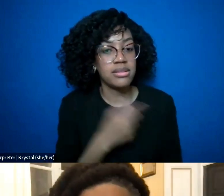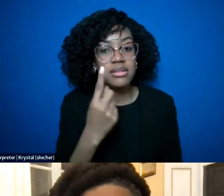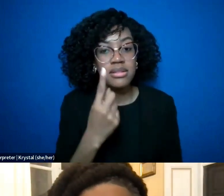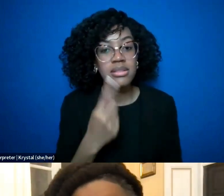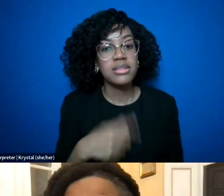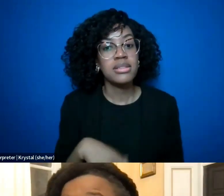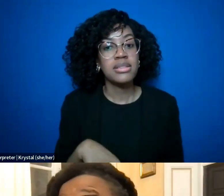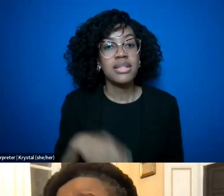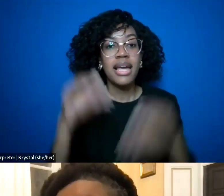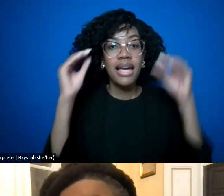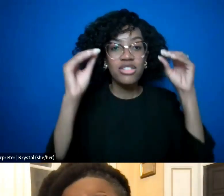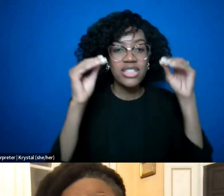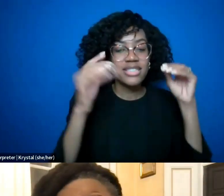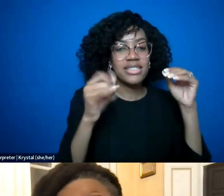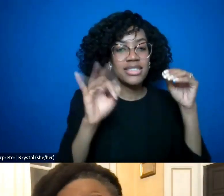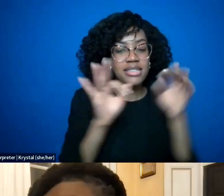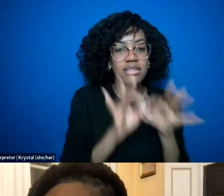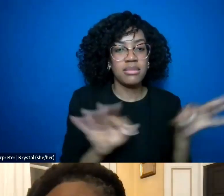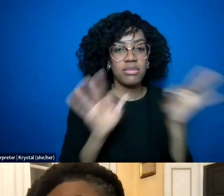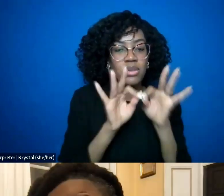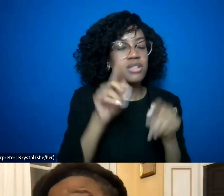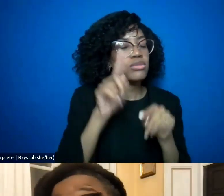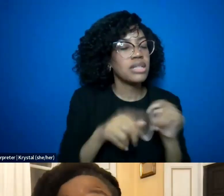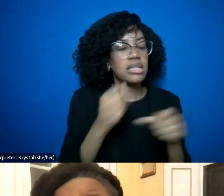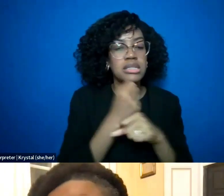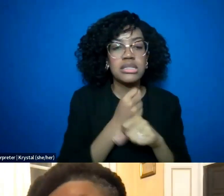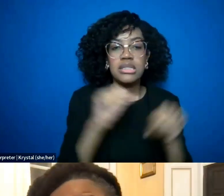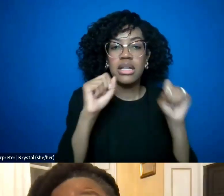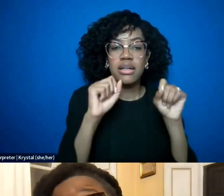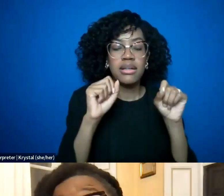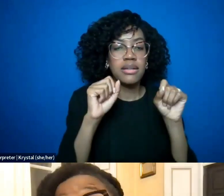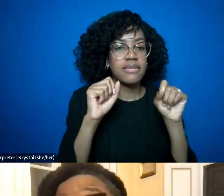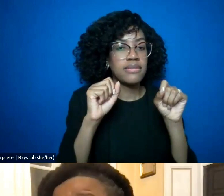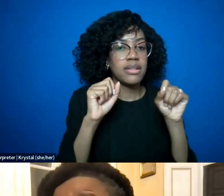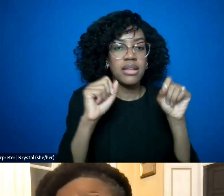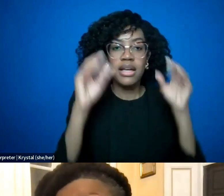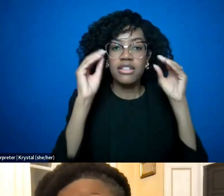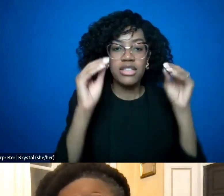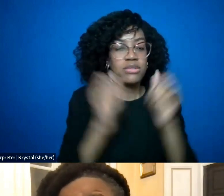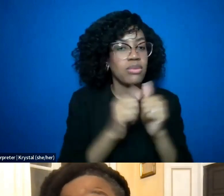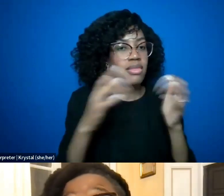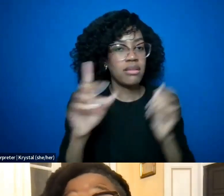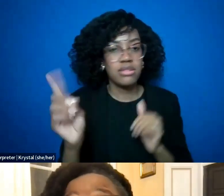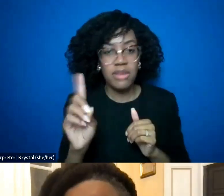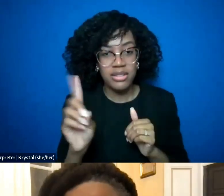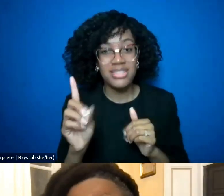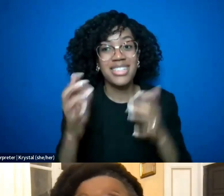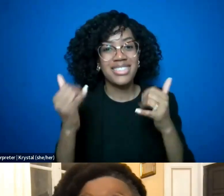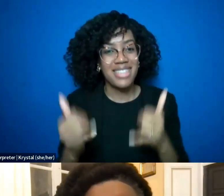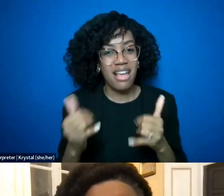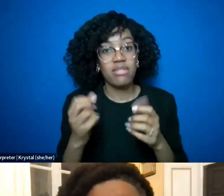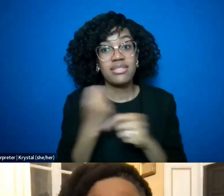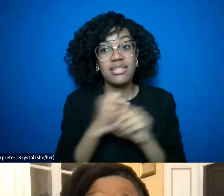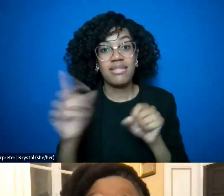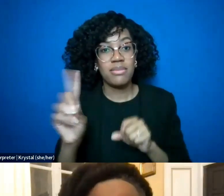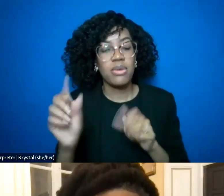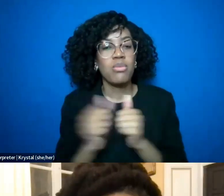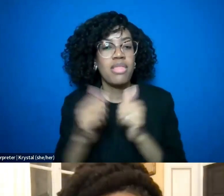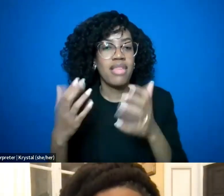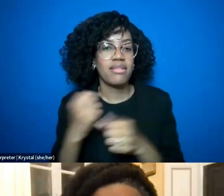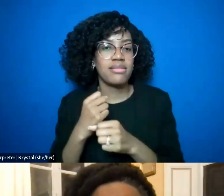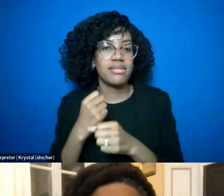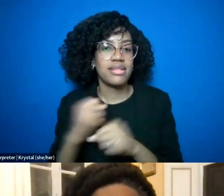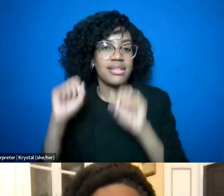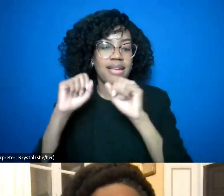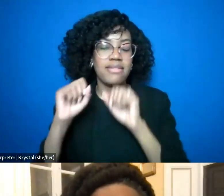without saving education. And now you can't save education without saving anti-racism. They are all one and the